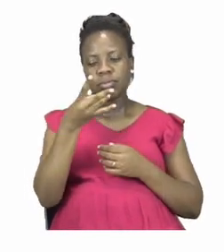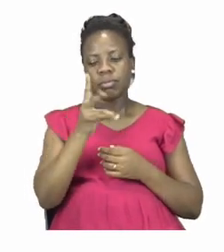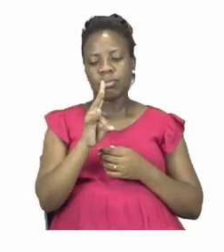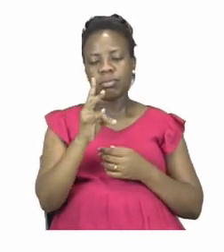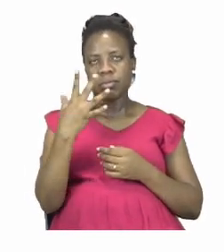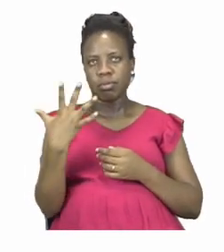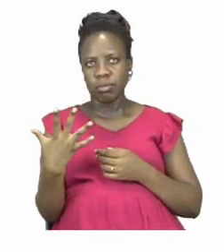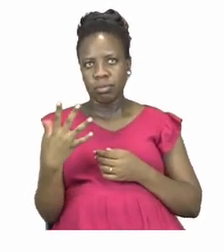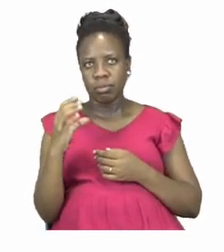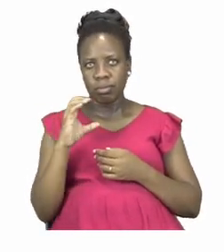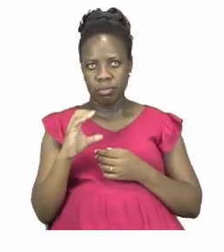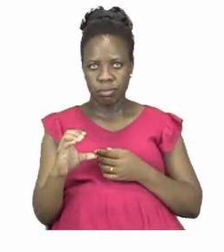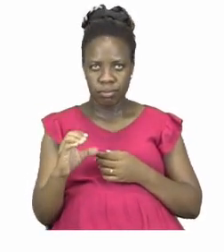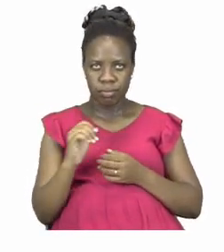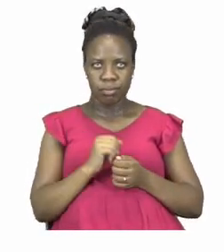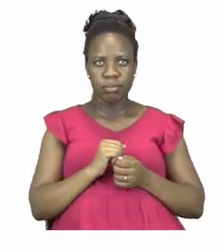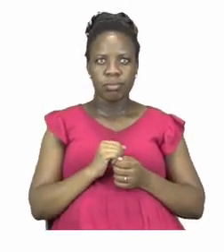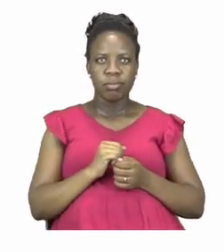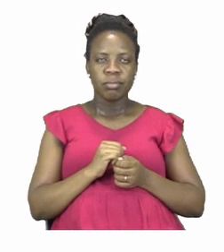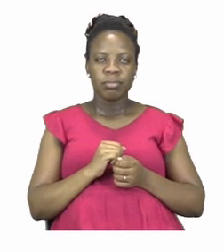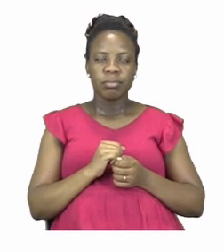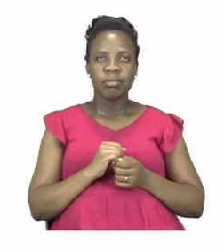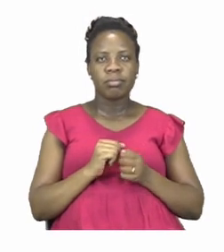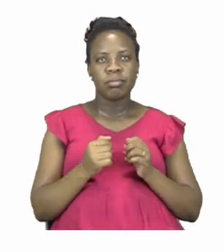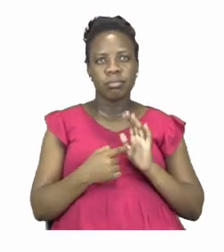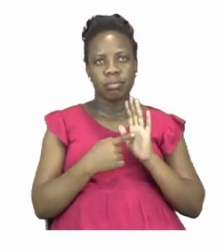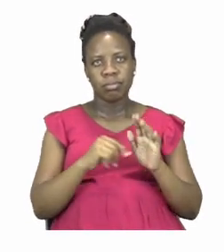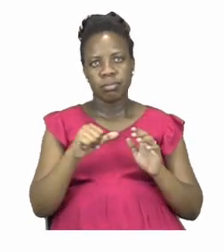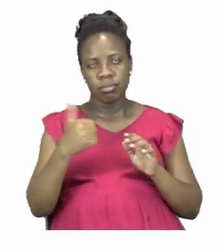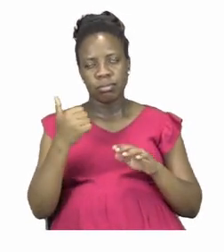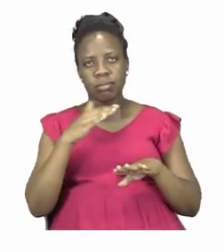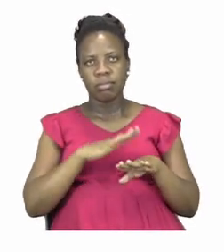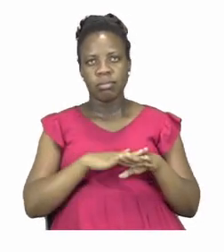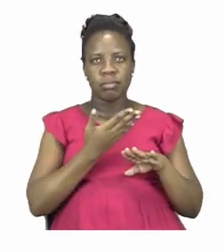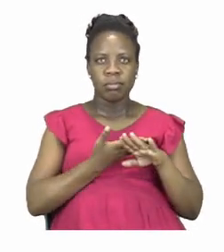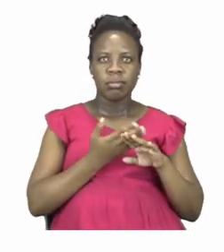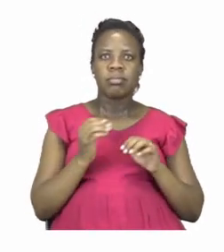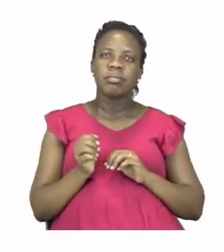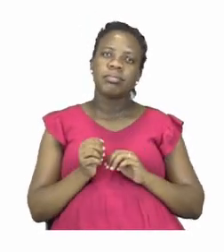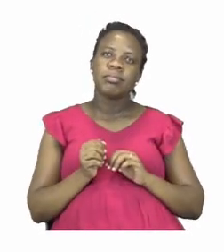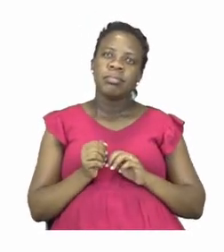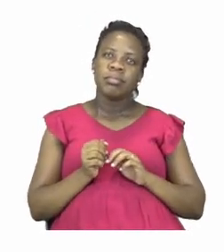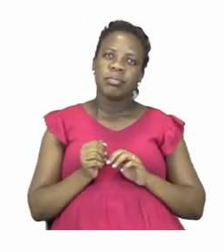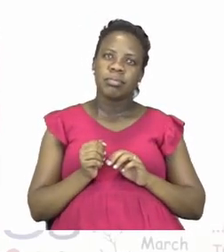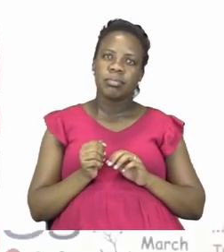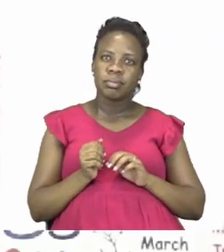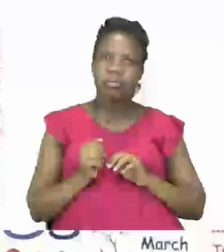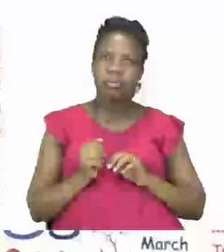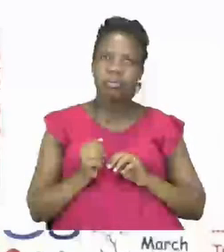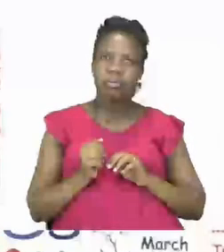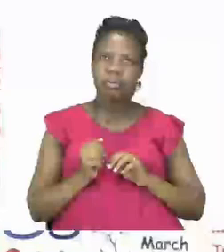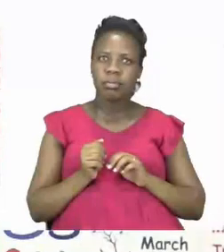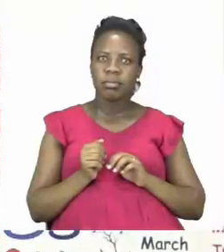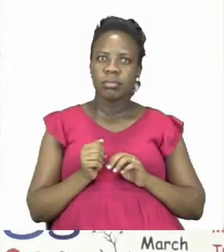cents. Now I'm going to do one more example with you on the board. Now here you will